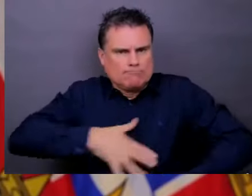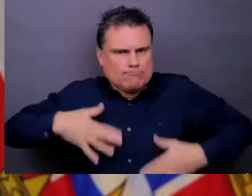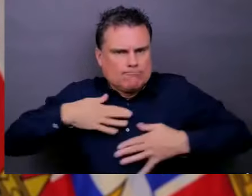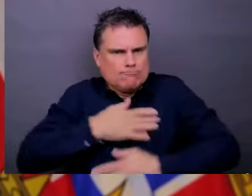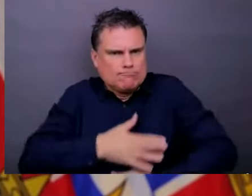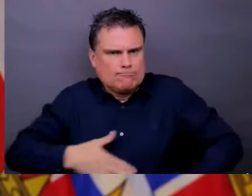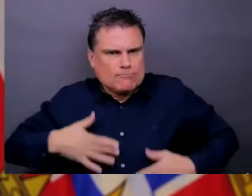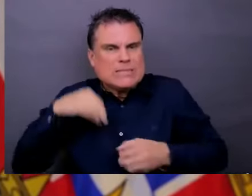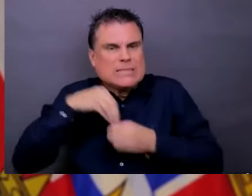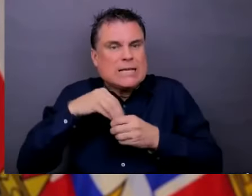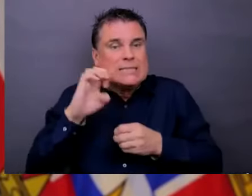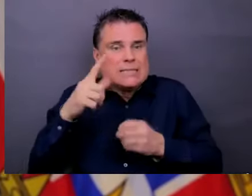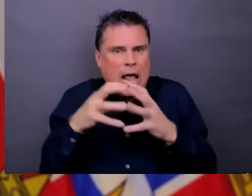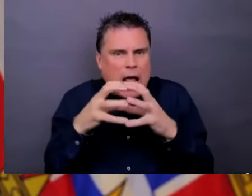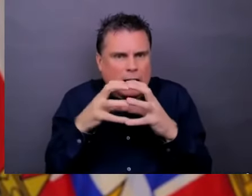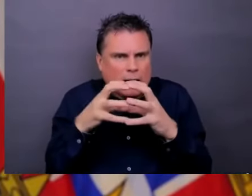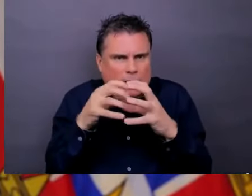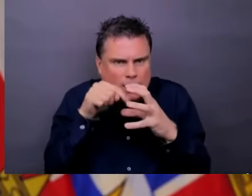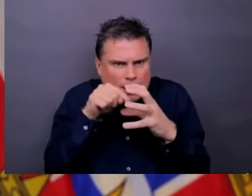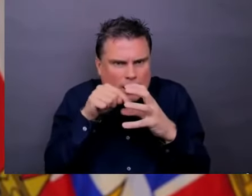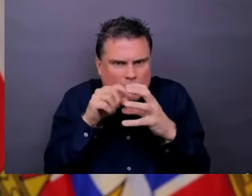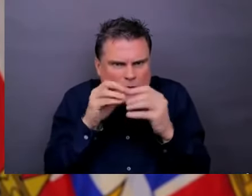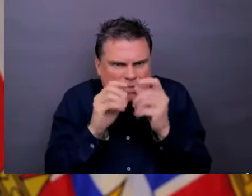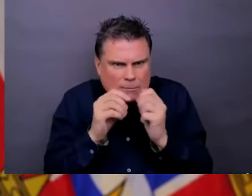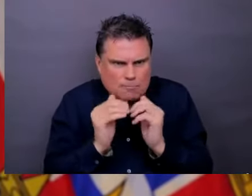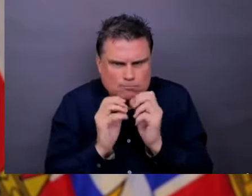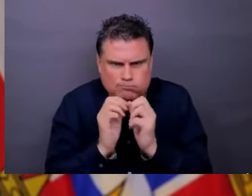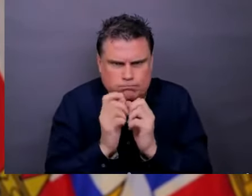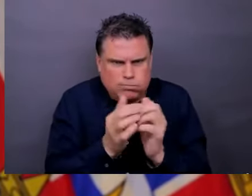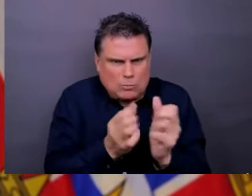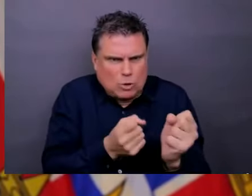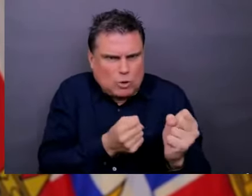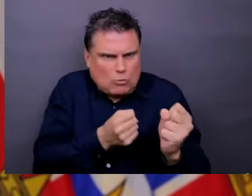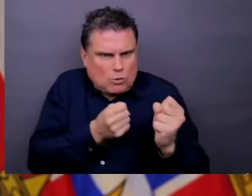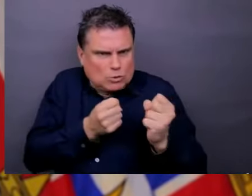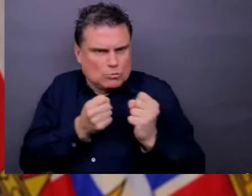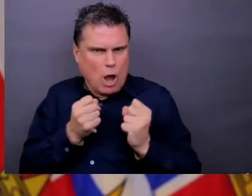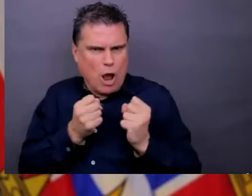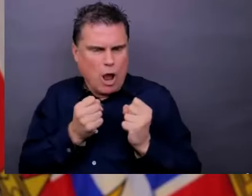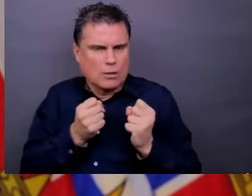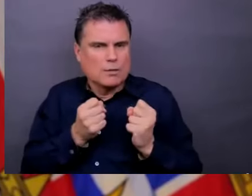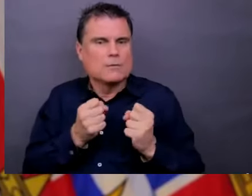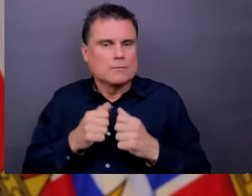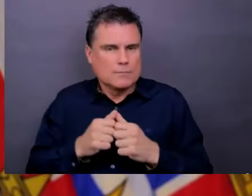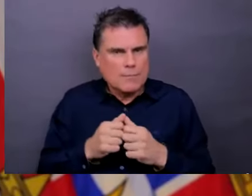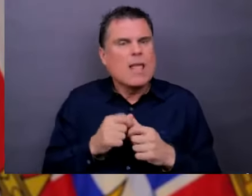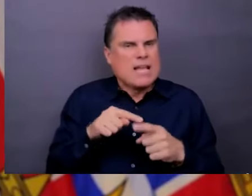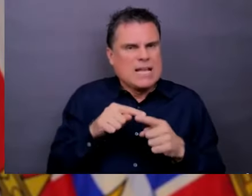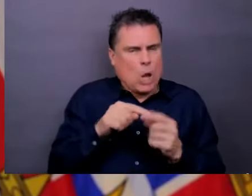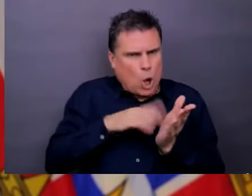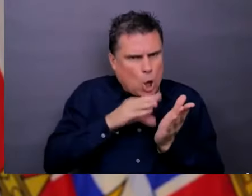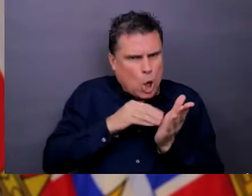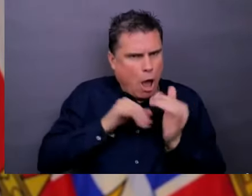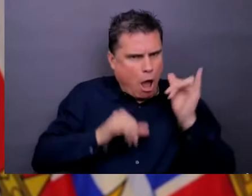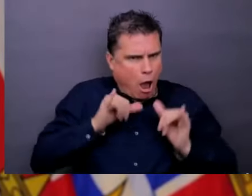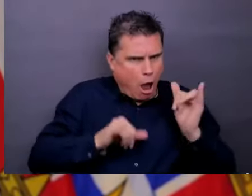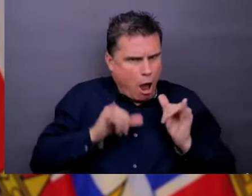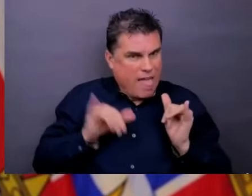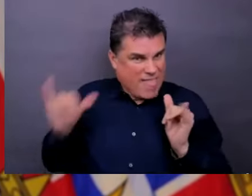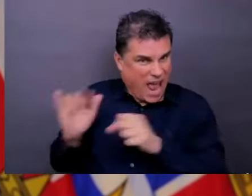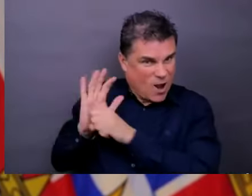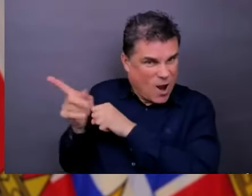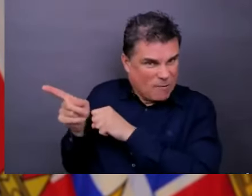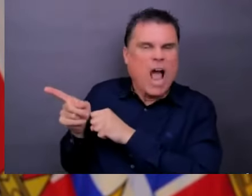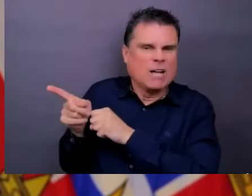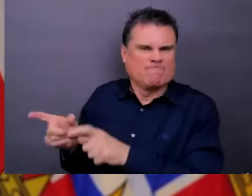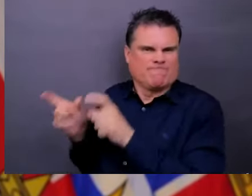being able to replicate. And that is what we see first. We see these antibodies increase over a period of days to weeks